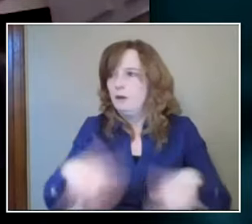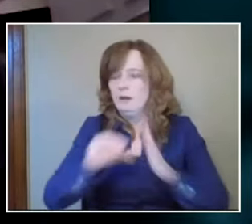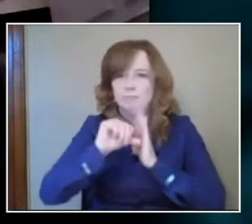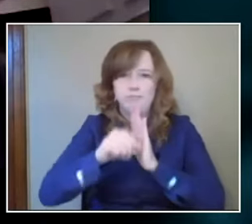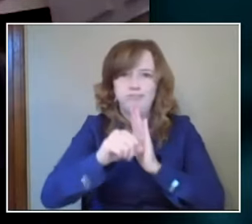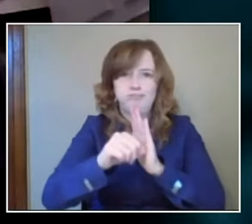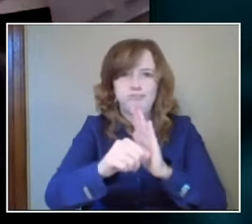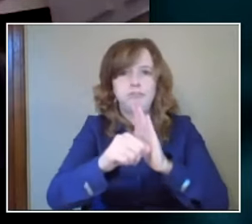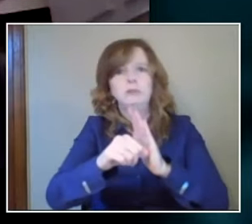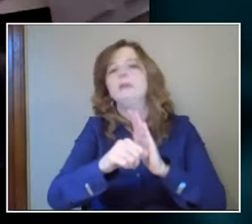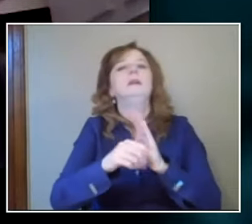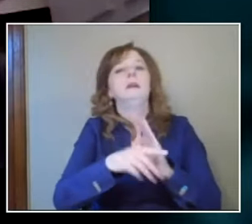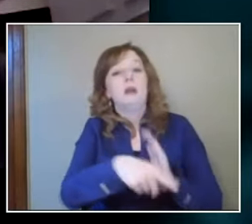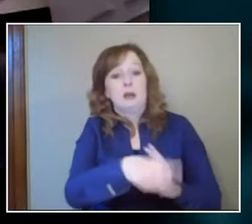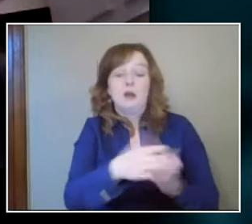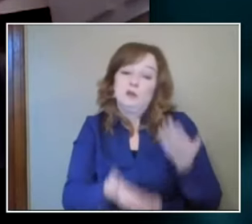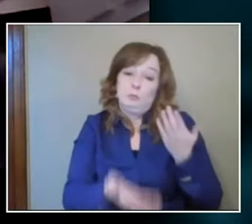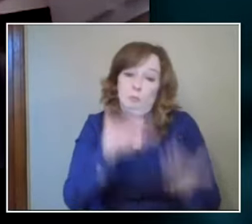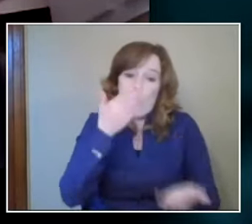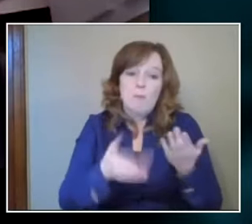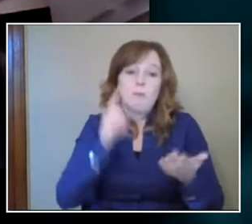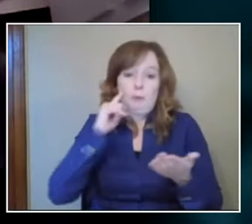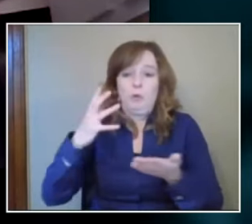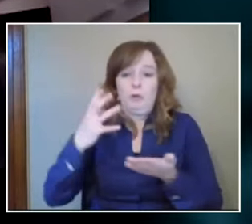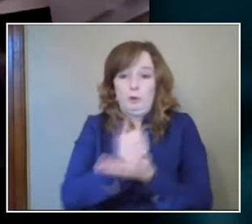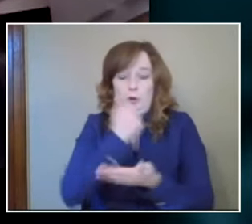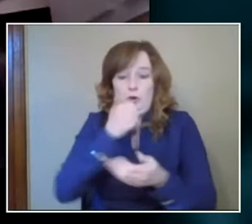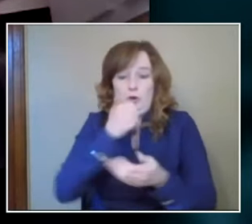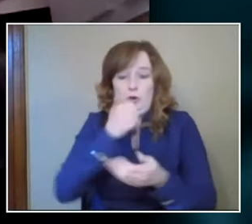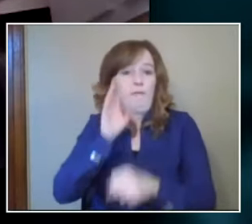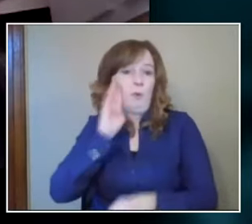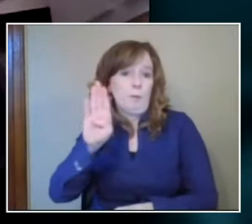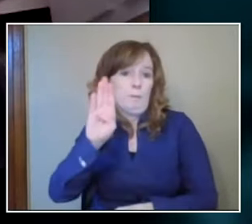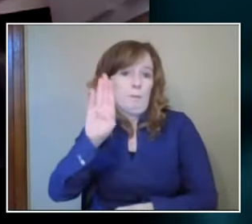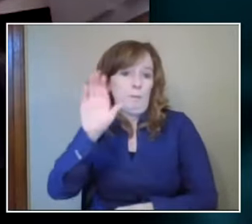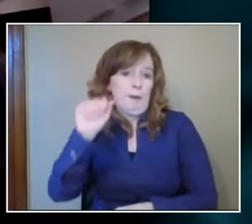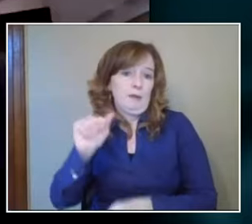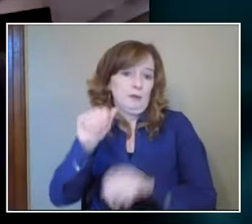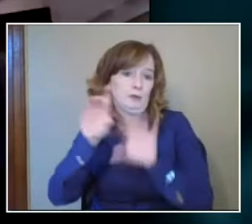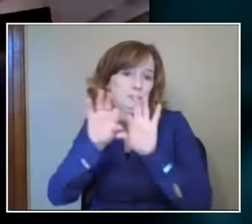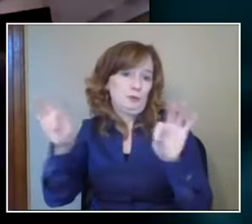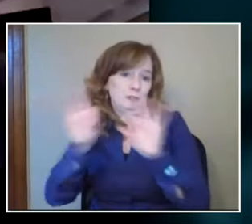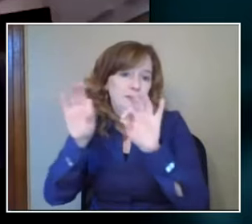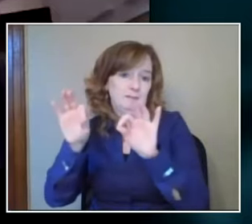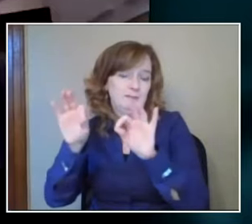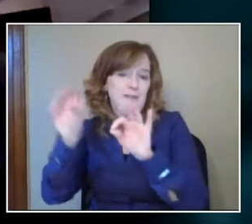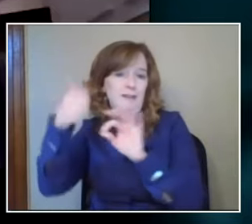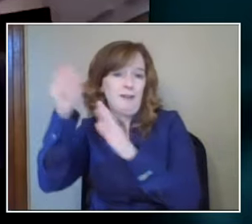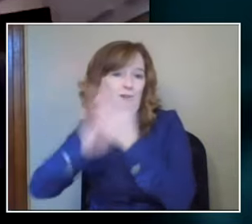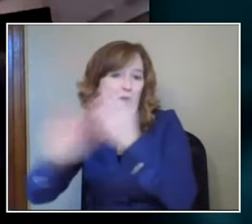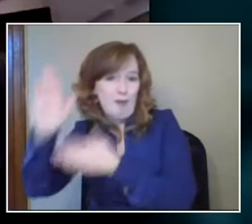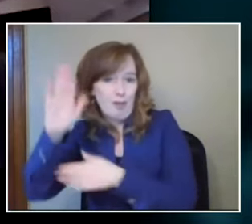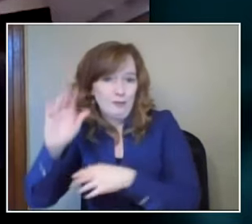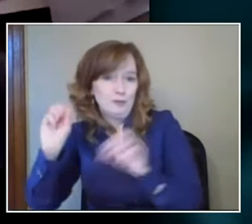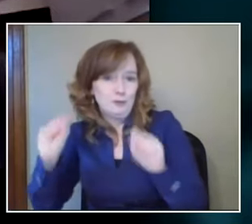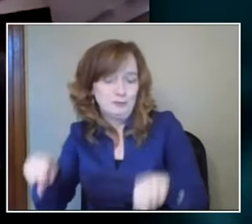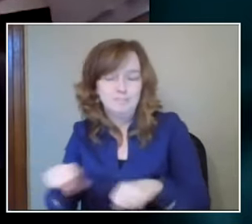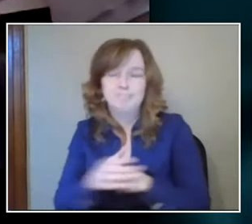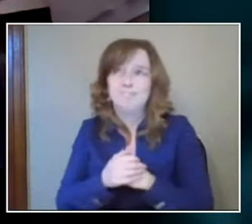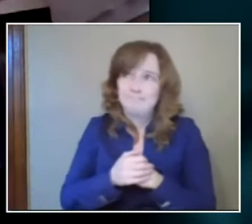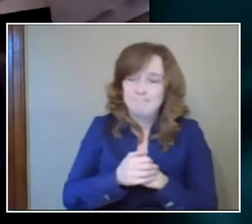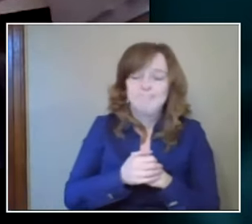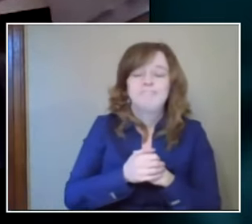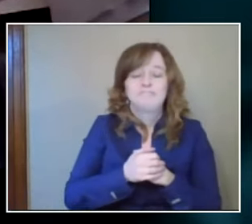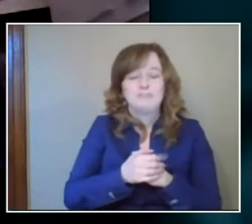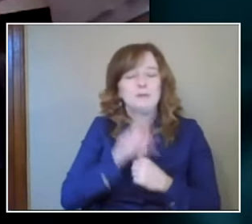She'll probably end up winning scholarship funding to be able to complete her bachelor's degree at the college of her choosing. What's neat about this is that when I first started